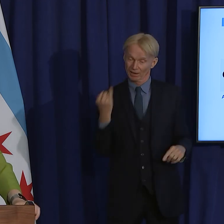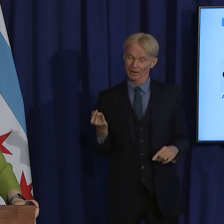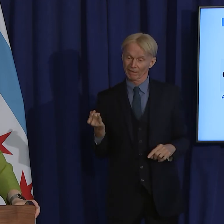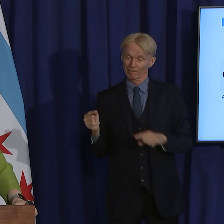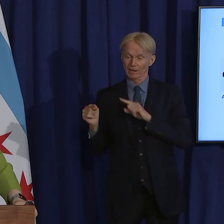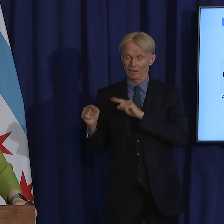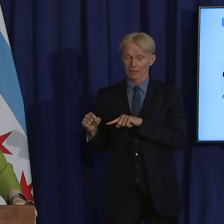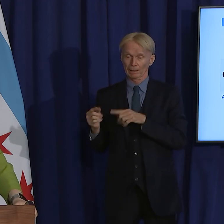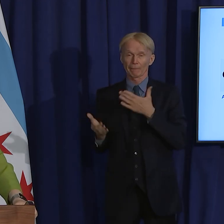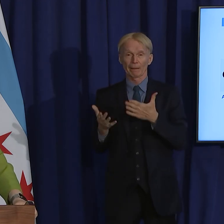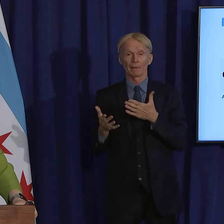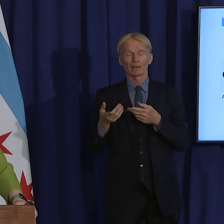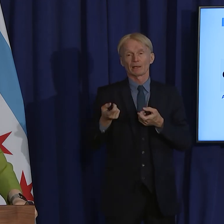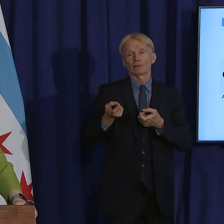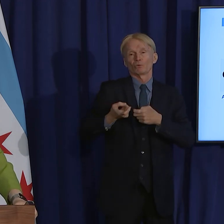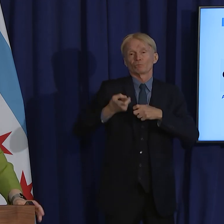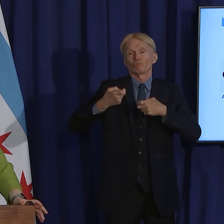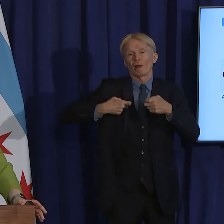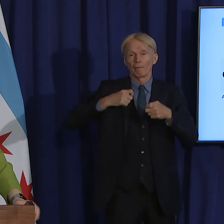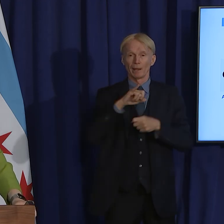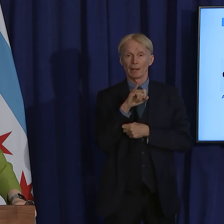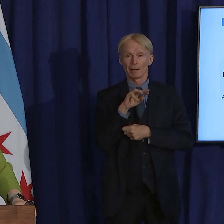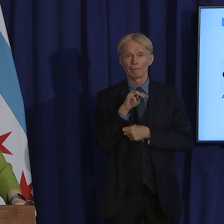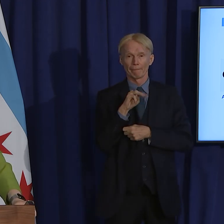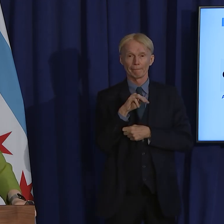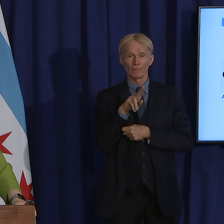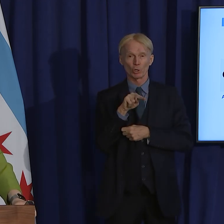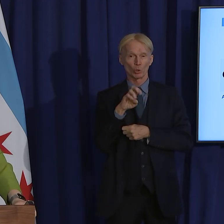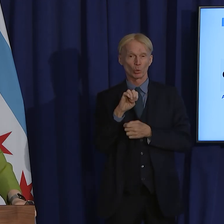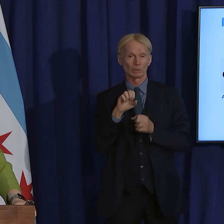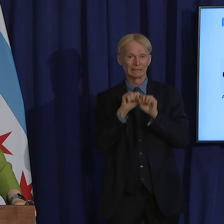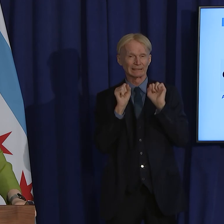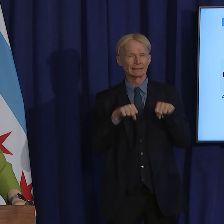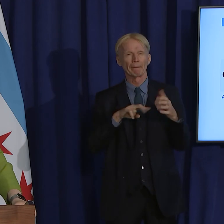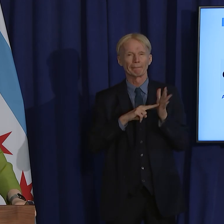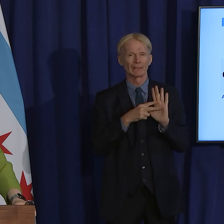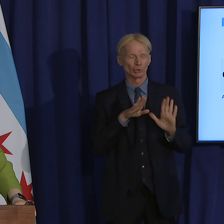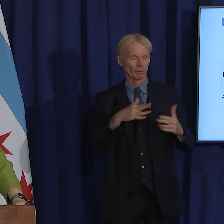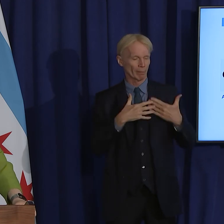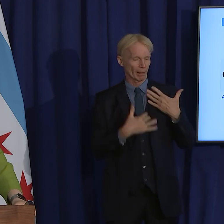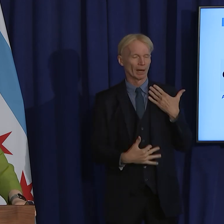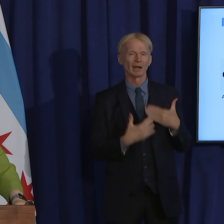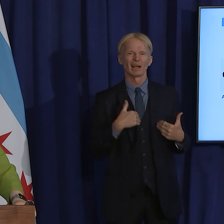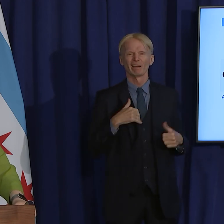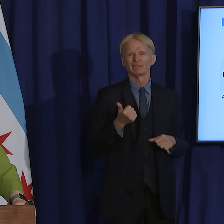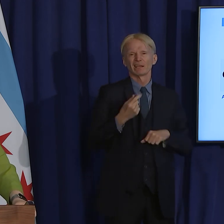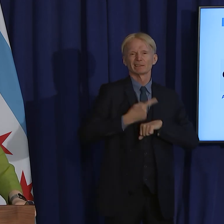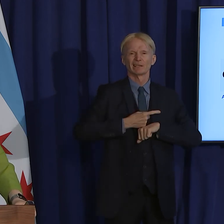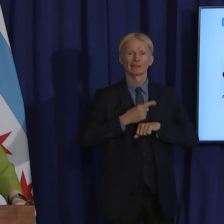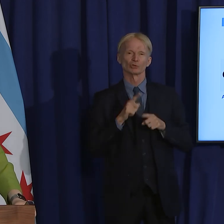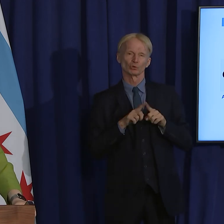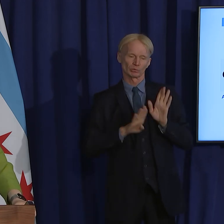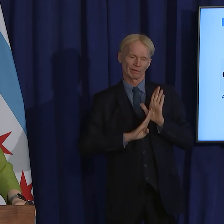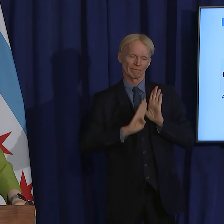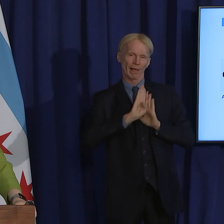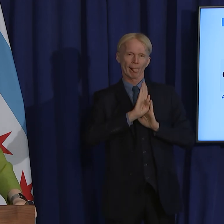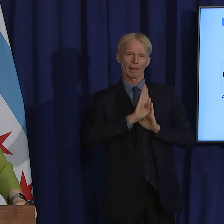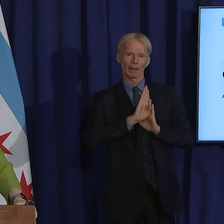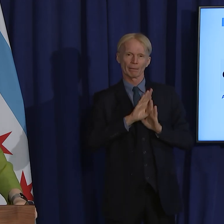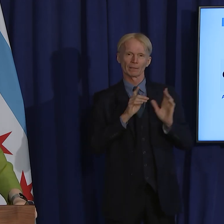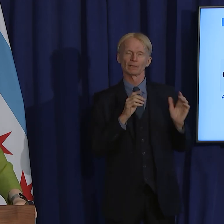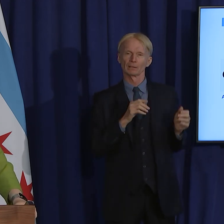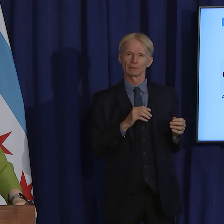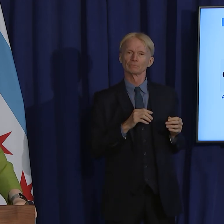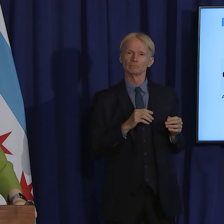probably immune-mediated, and your platelets have about a 10-day lifetime in your body, and it takes time for this to show